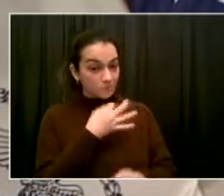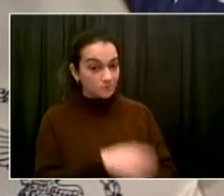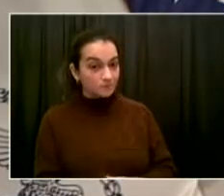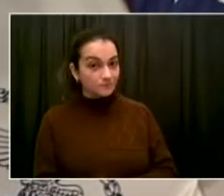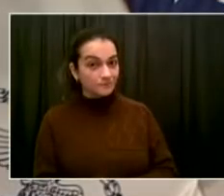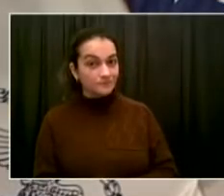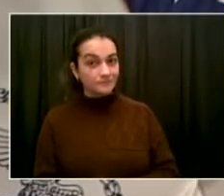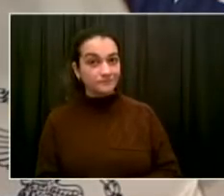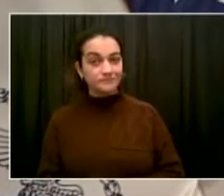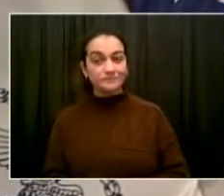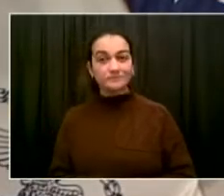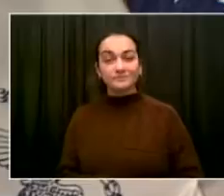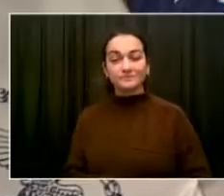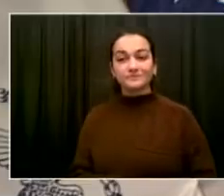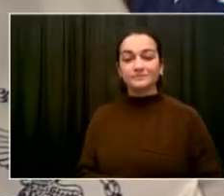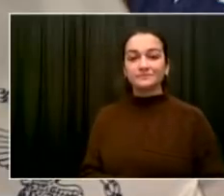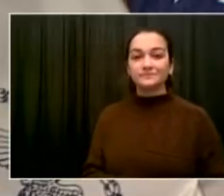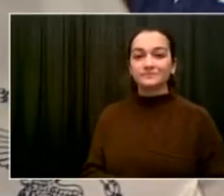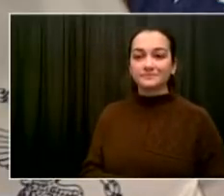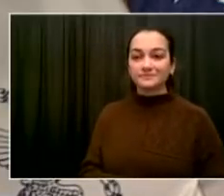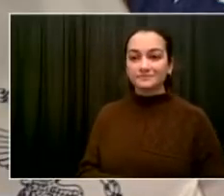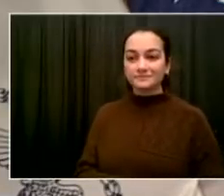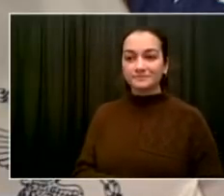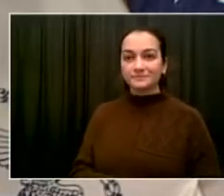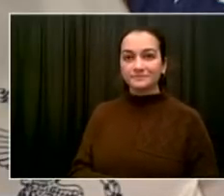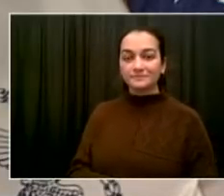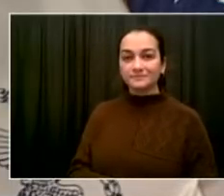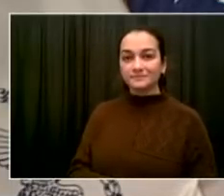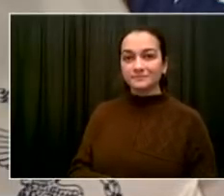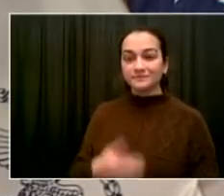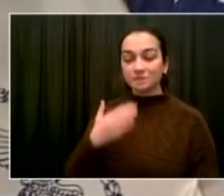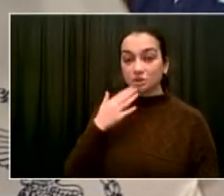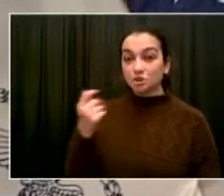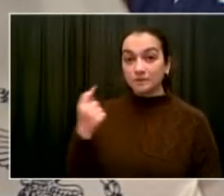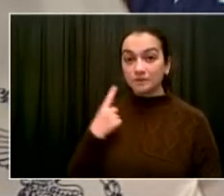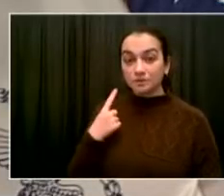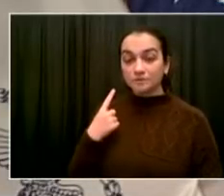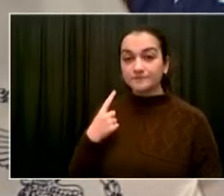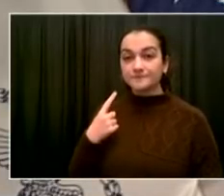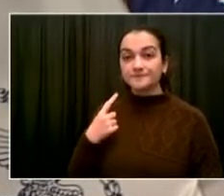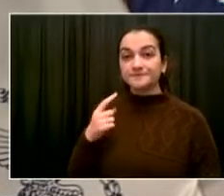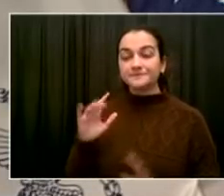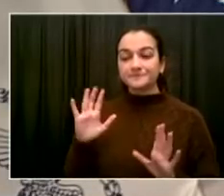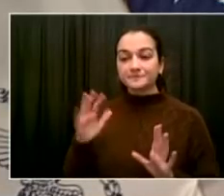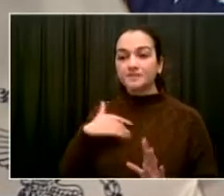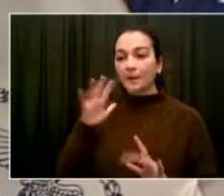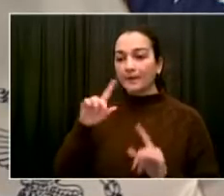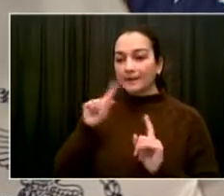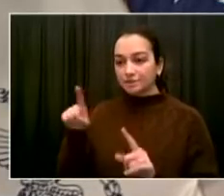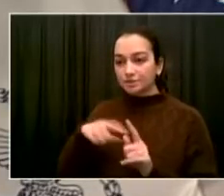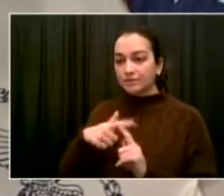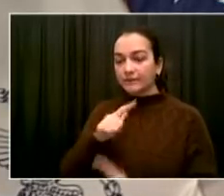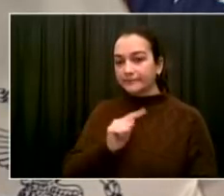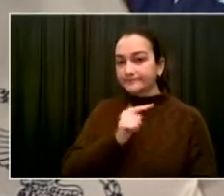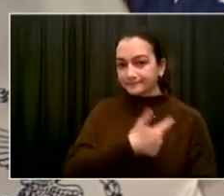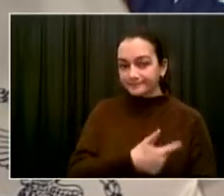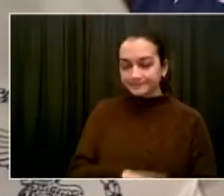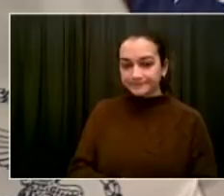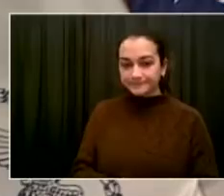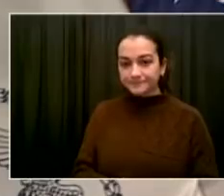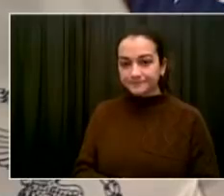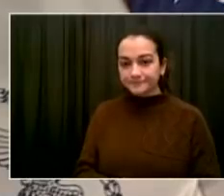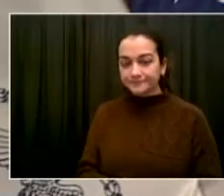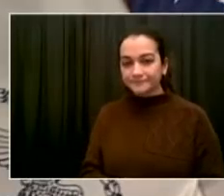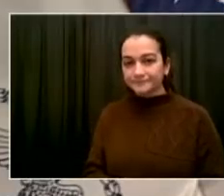question. Ted, want to keep you brief here because any details we can get afterwards. But I think